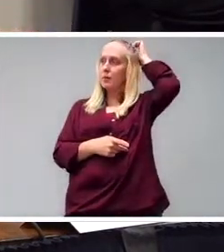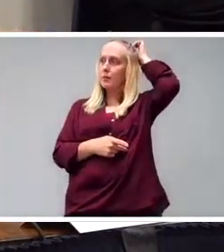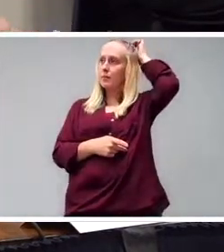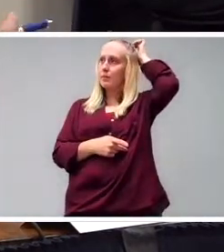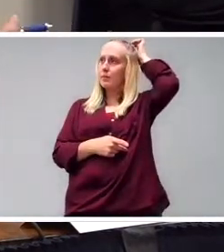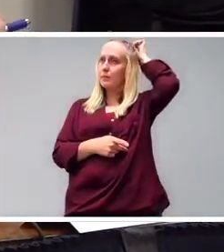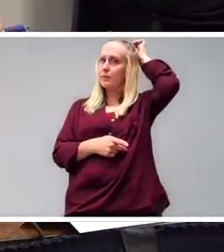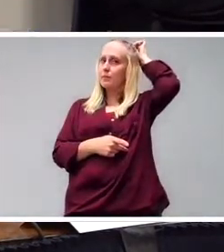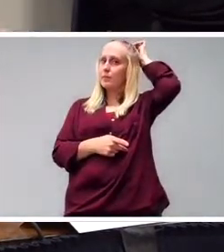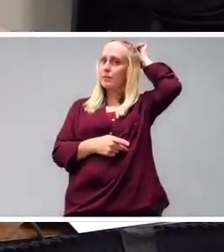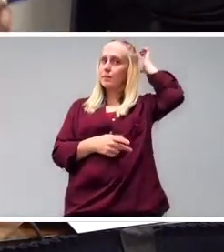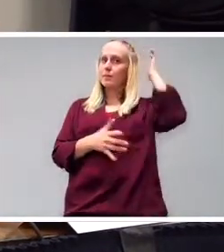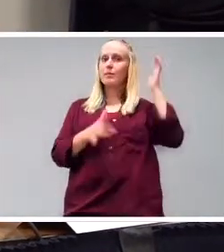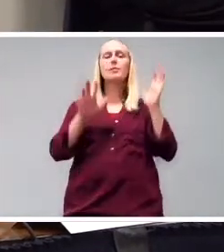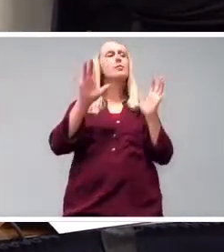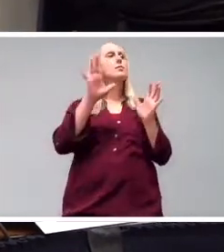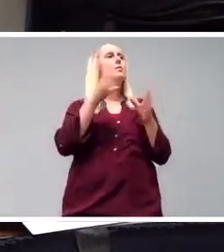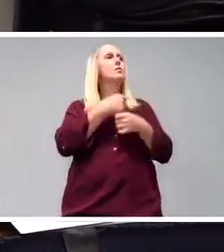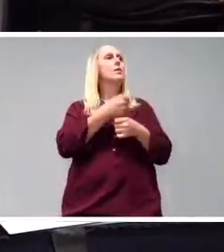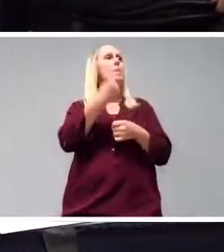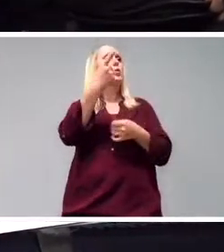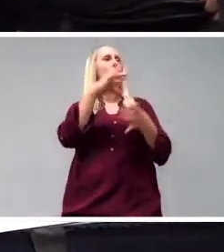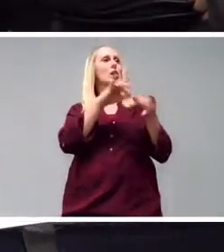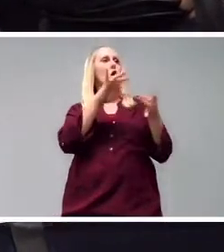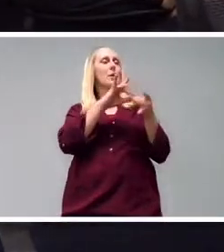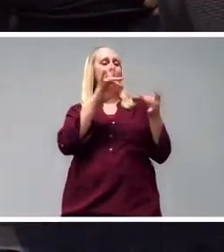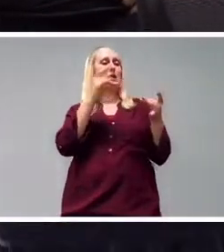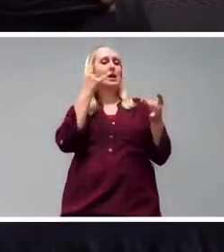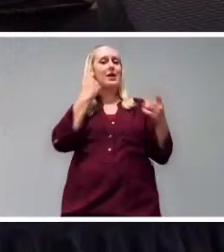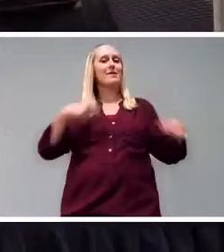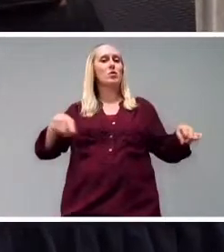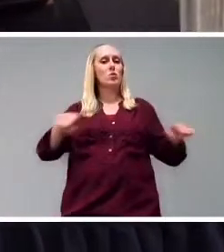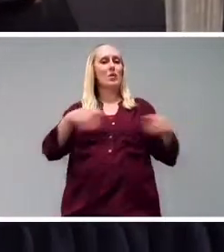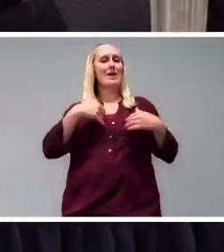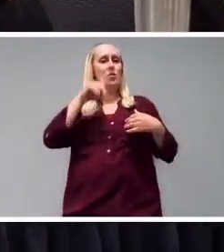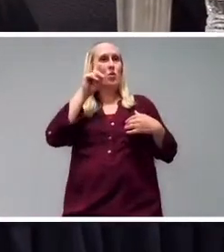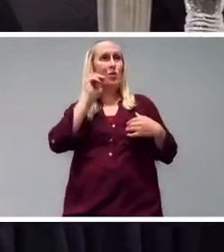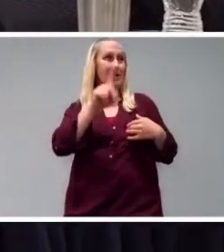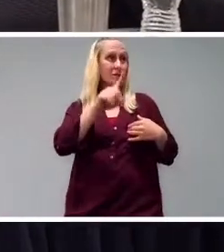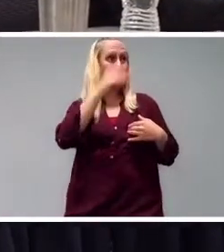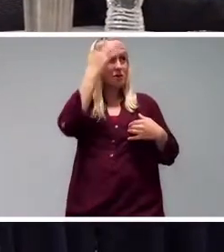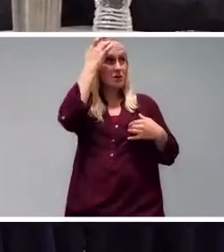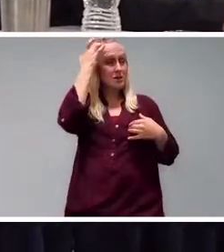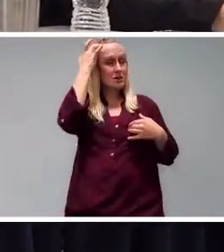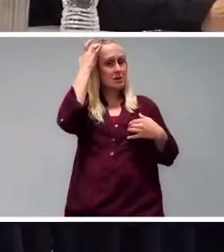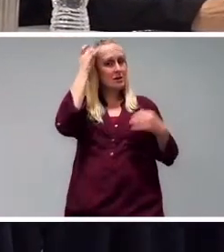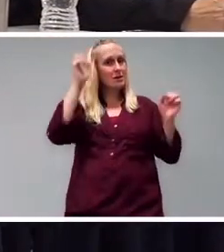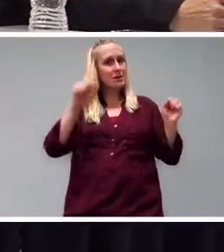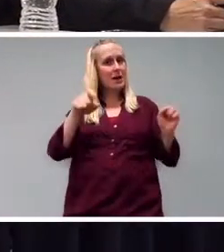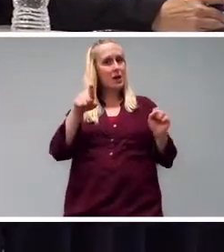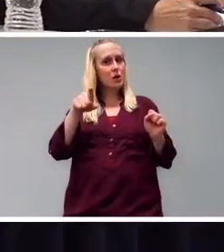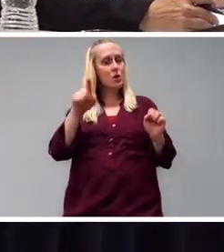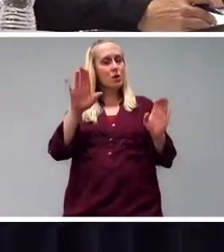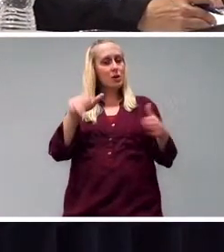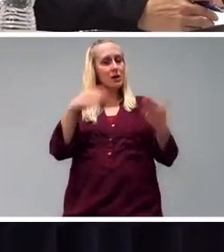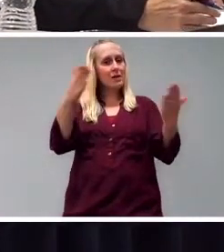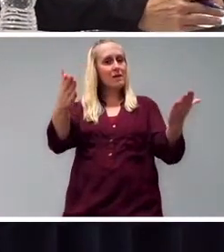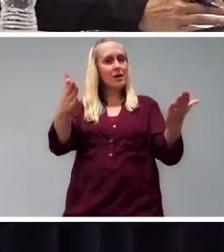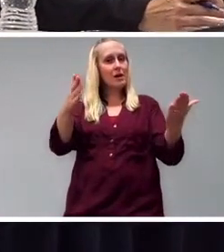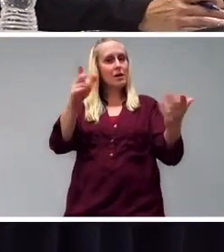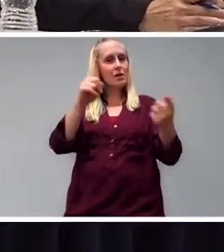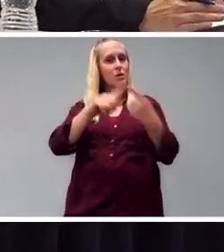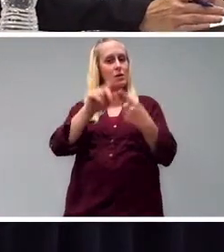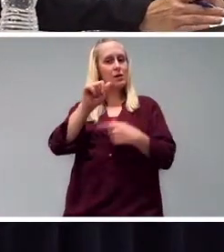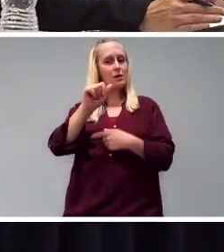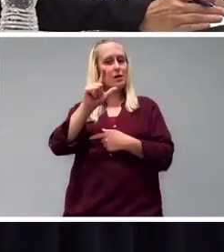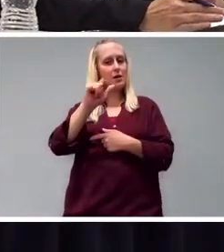Good. I just make one additional request. If you have questions, if you could get them to Alice, like